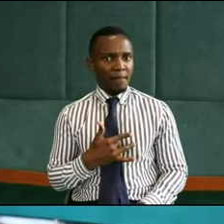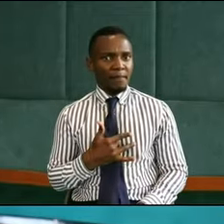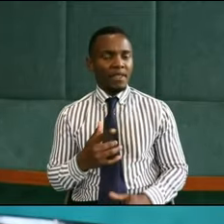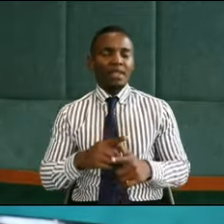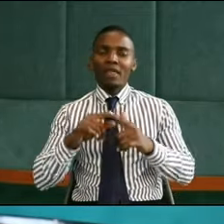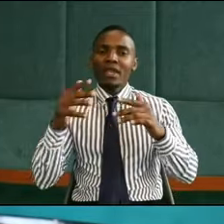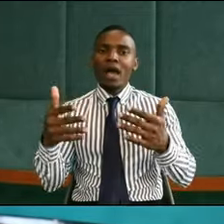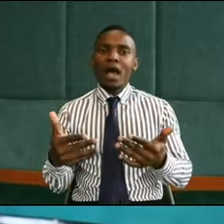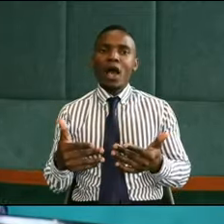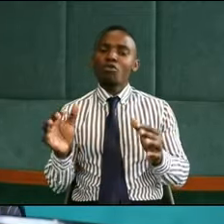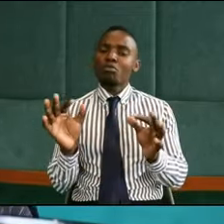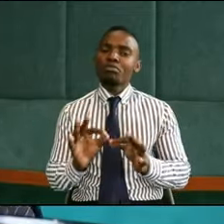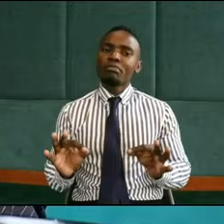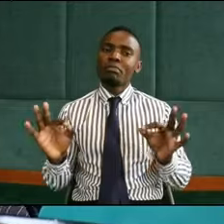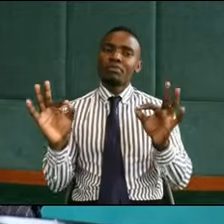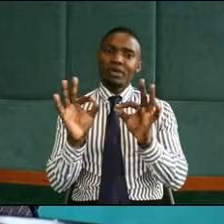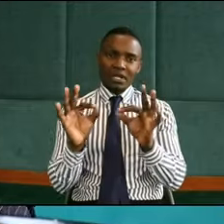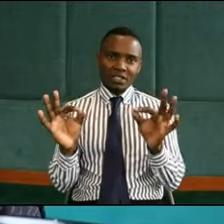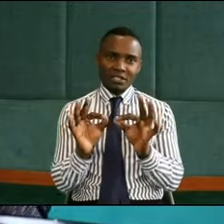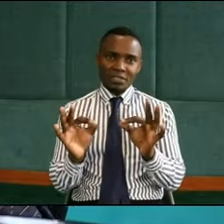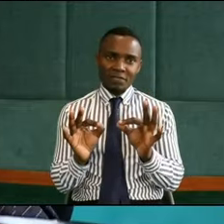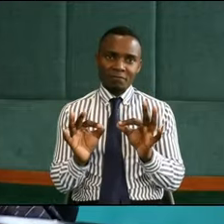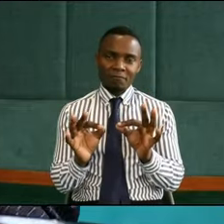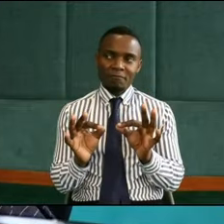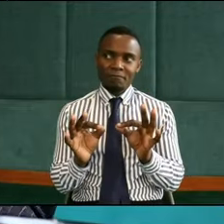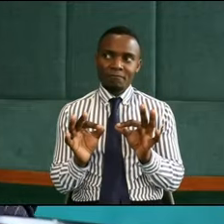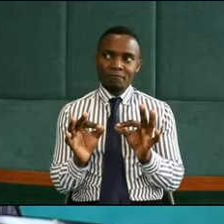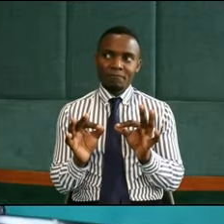How precious would have been their action?